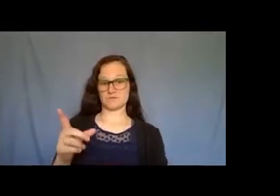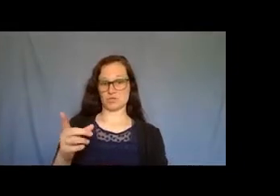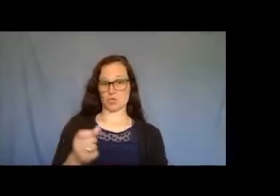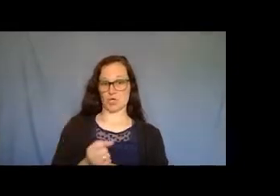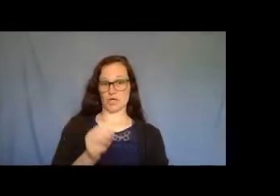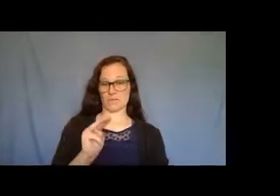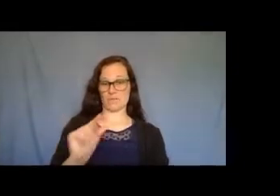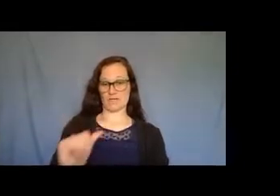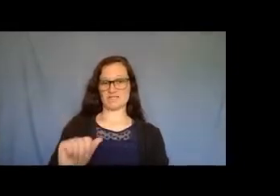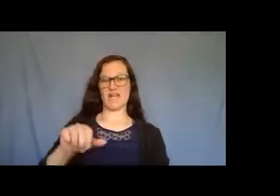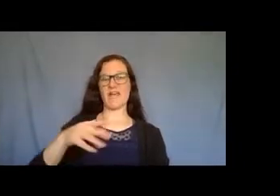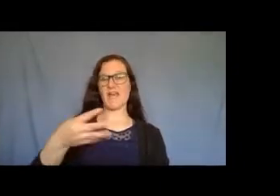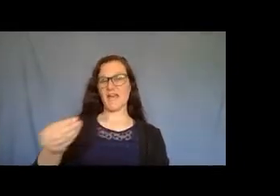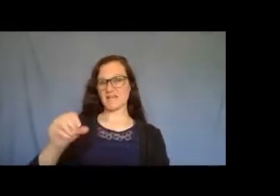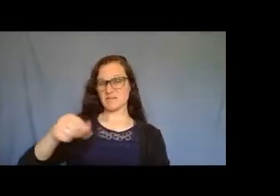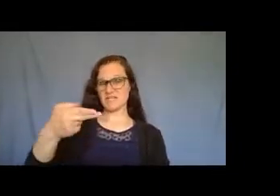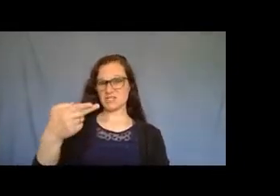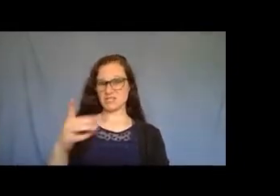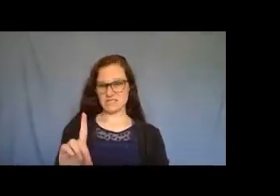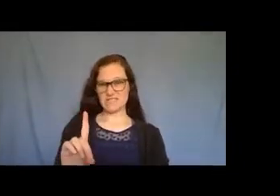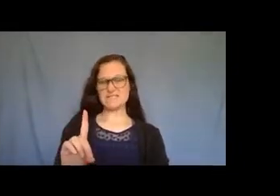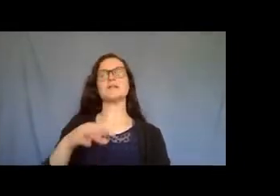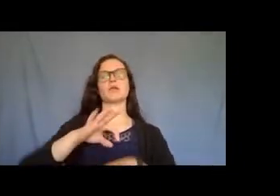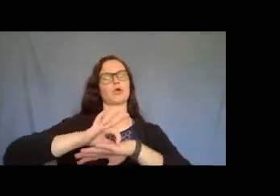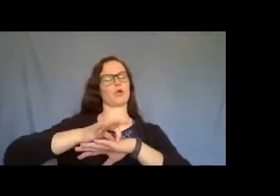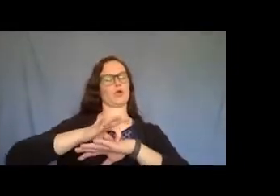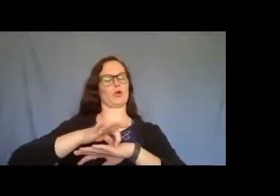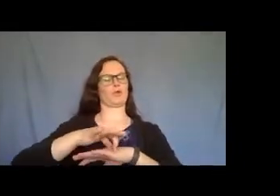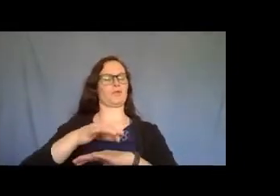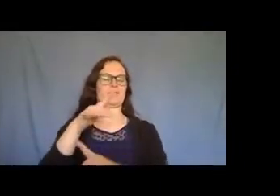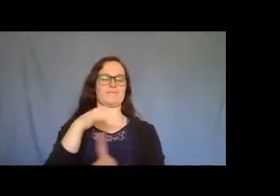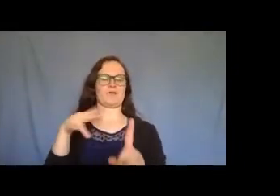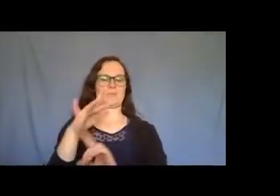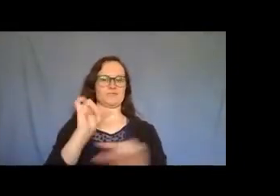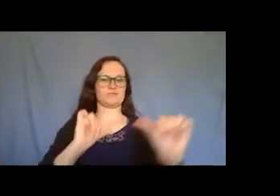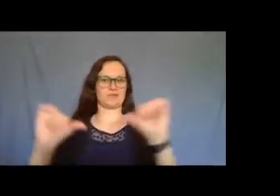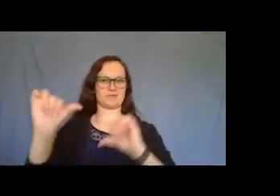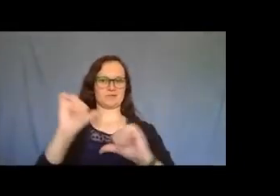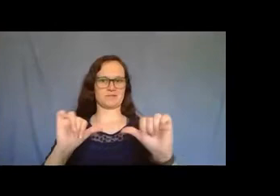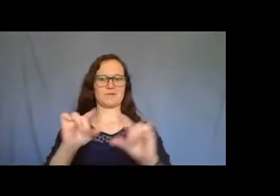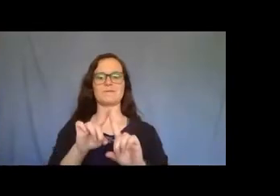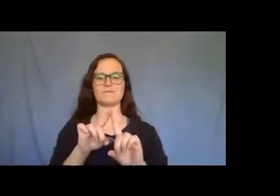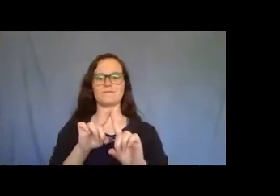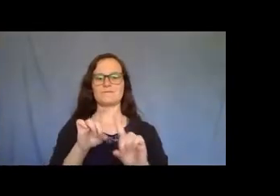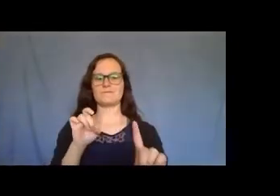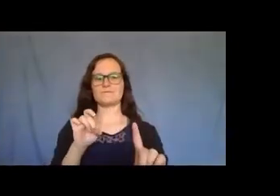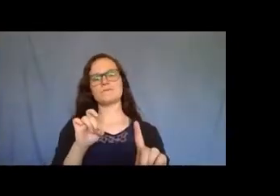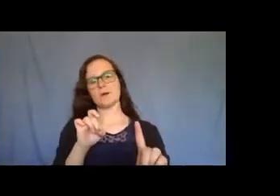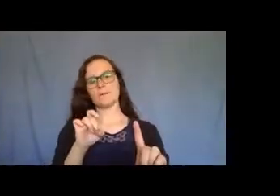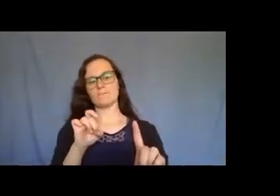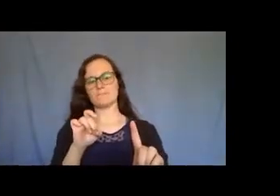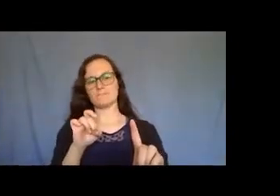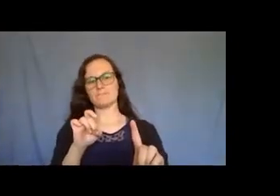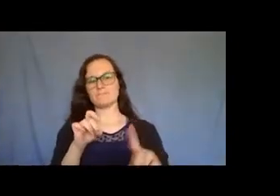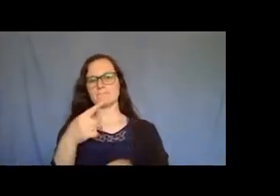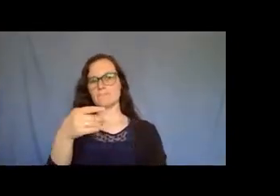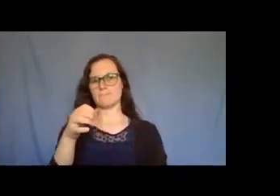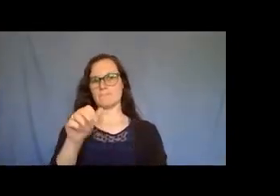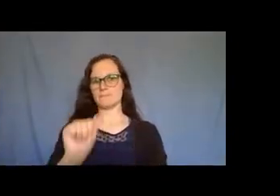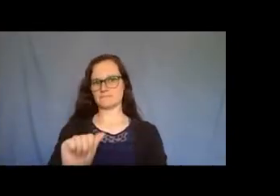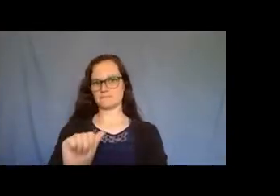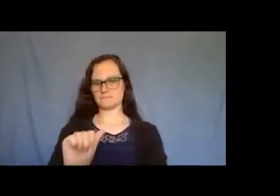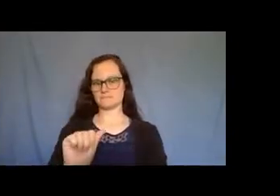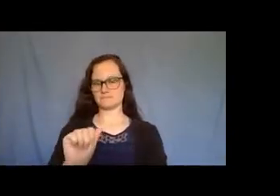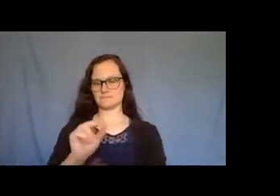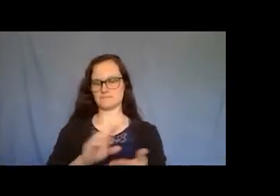and PhD in Earth and Environmental Sciences from Lehigh University in Bethlehem, Pennsylvania.